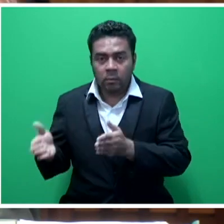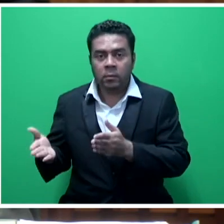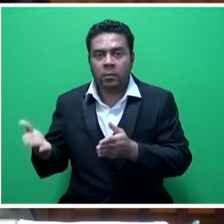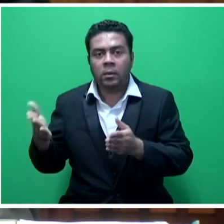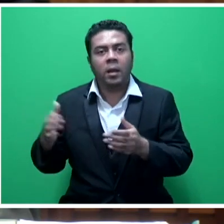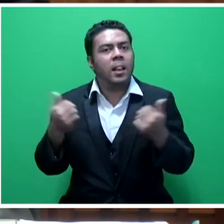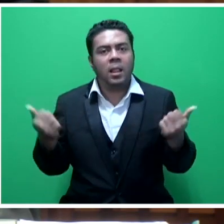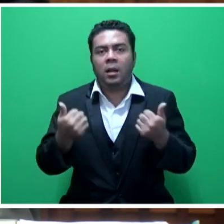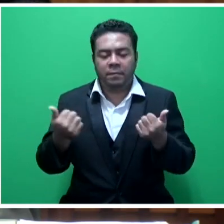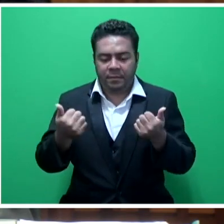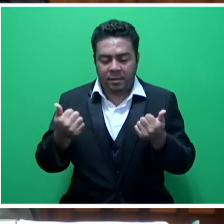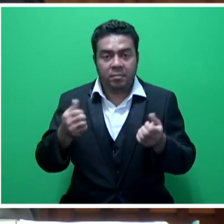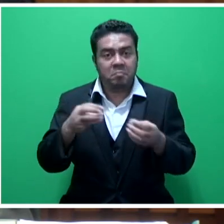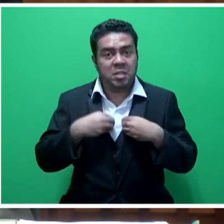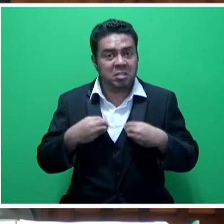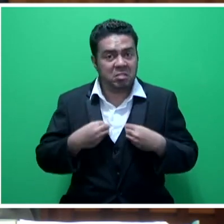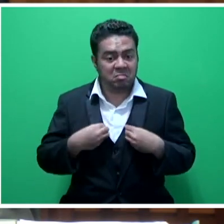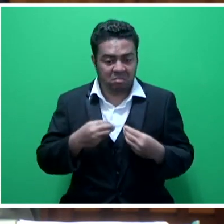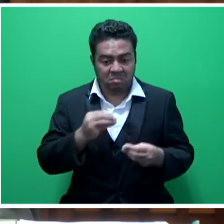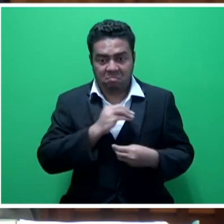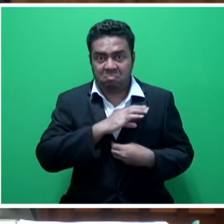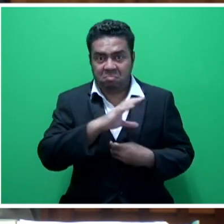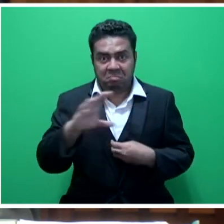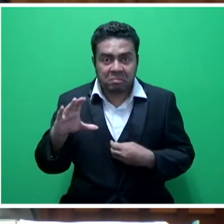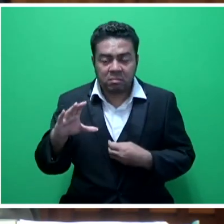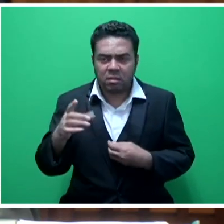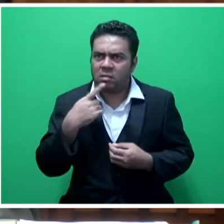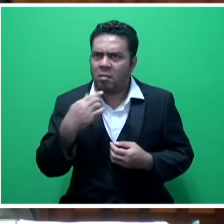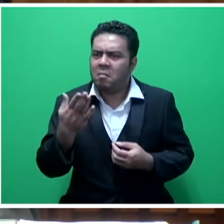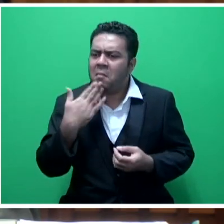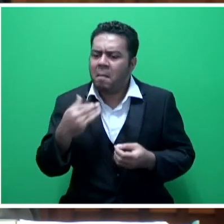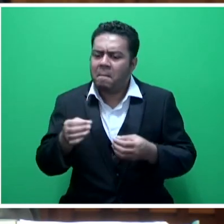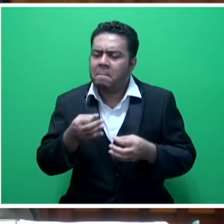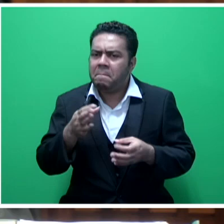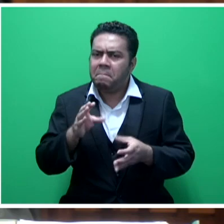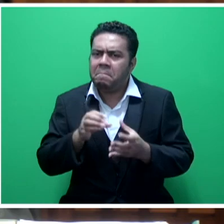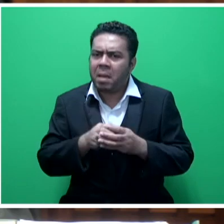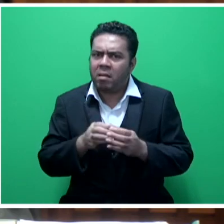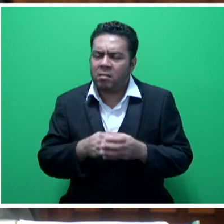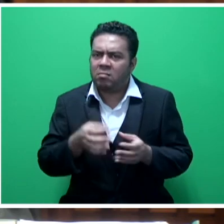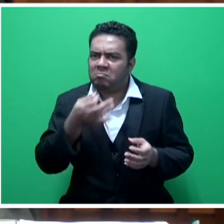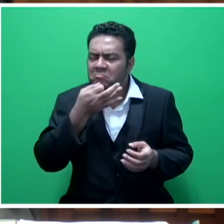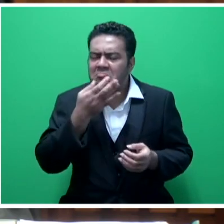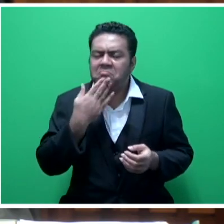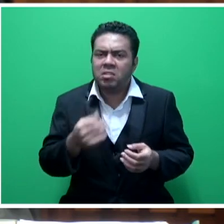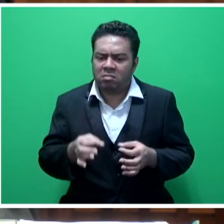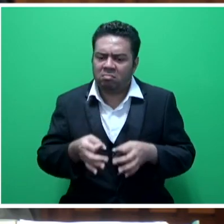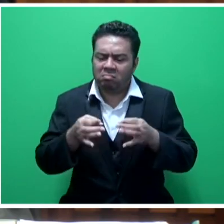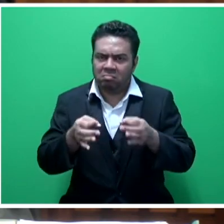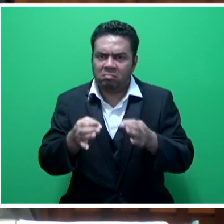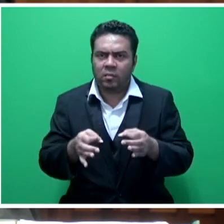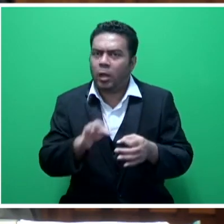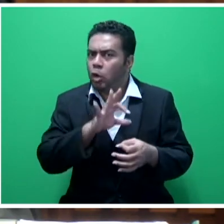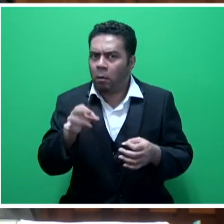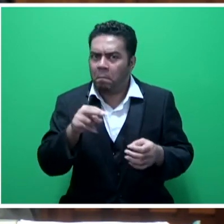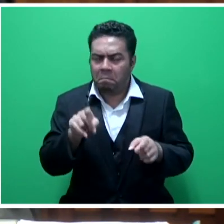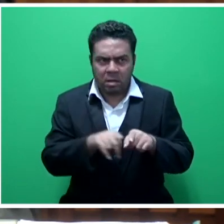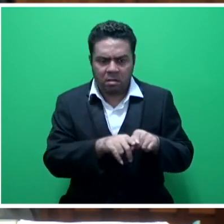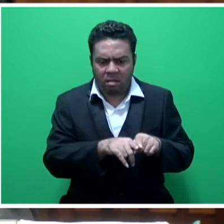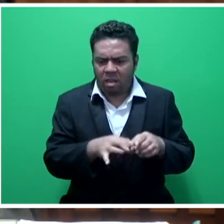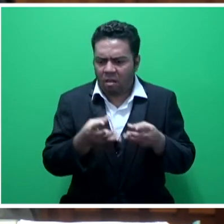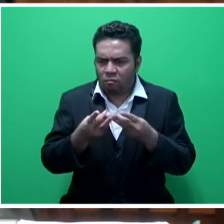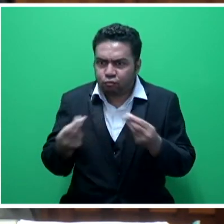lot of companies, they go to the bank and say, please defer my principal repayments, does not mean they're technically